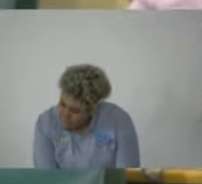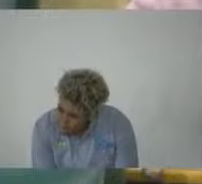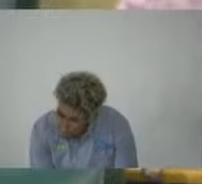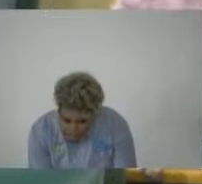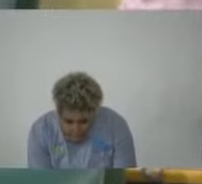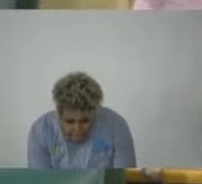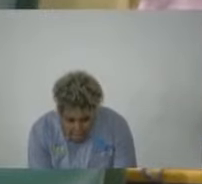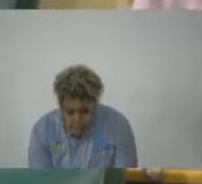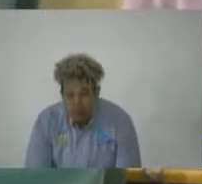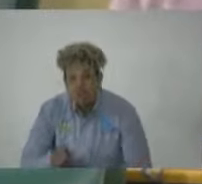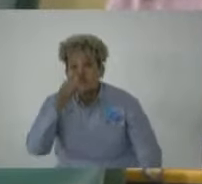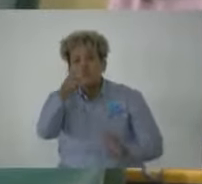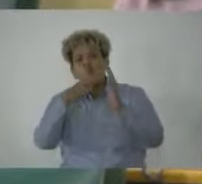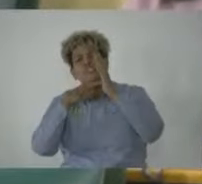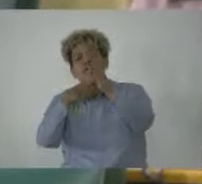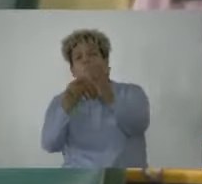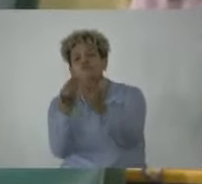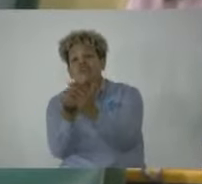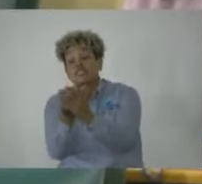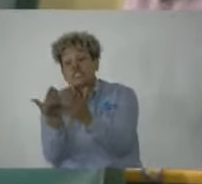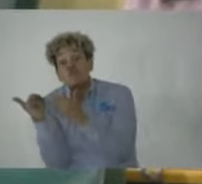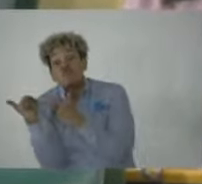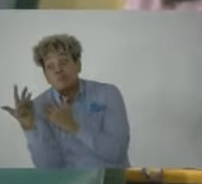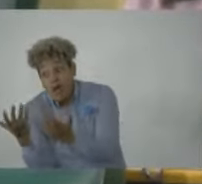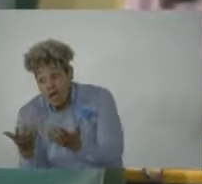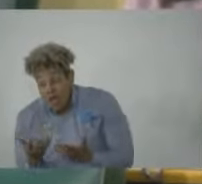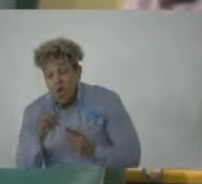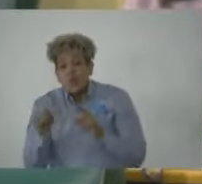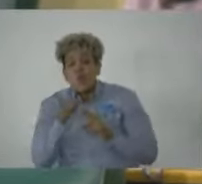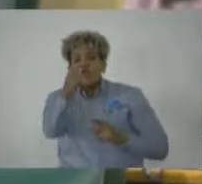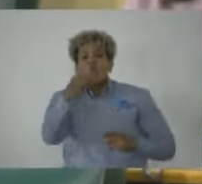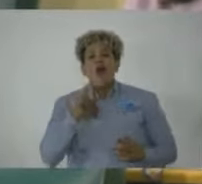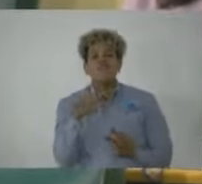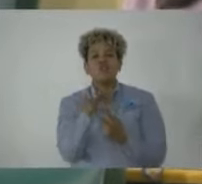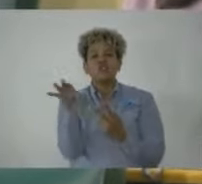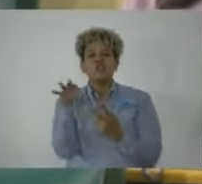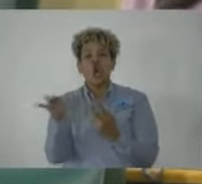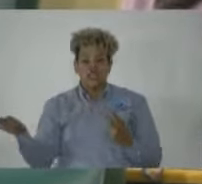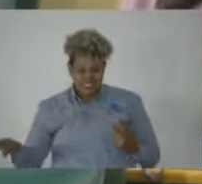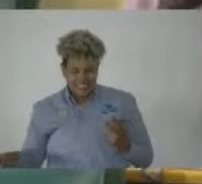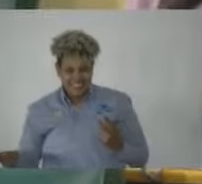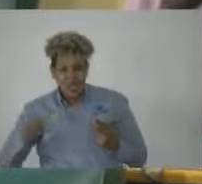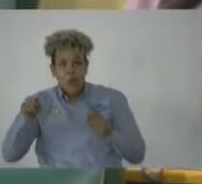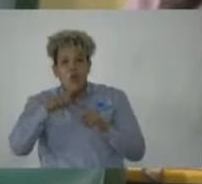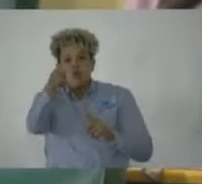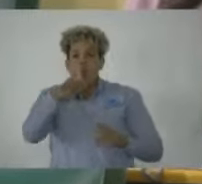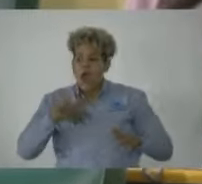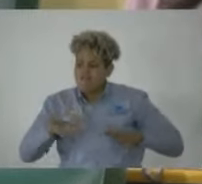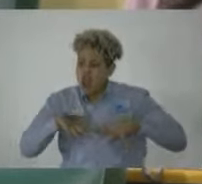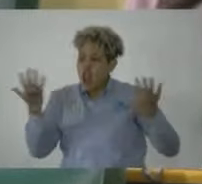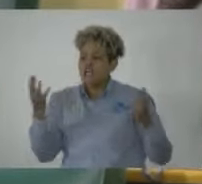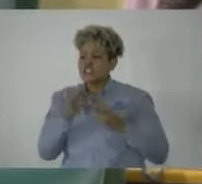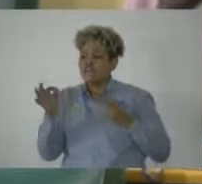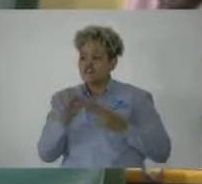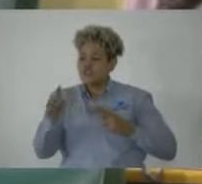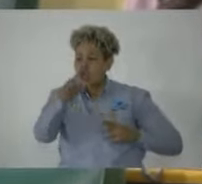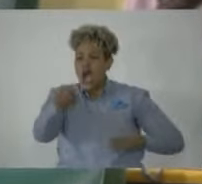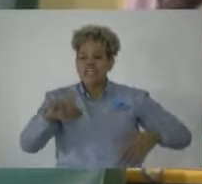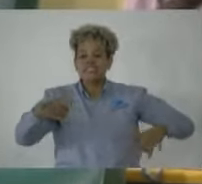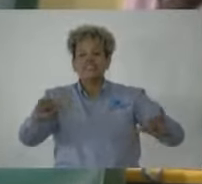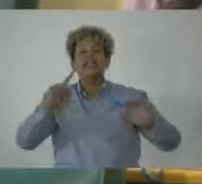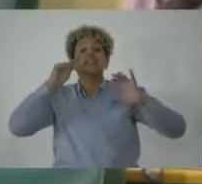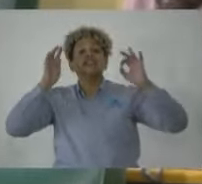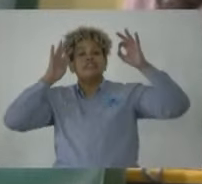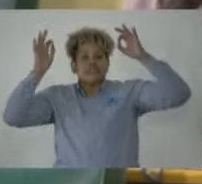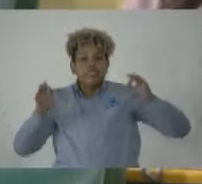You demonstrate fiscal responsibility when you have choice, when you have lots of choice, and you still